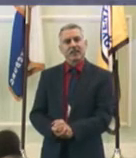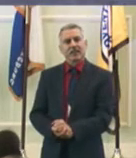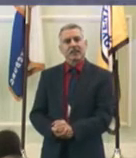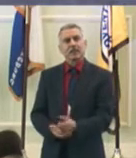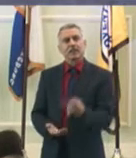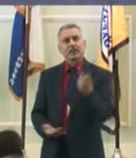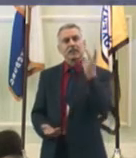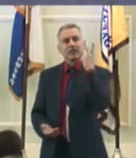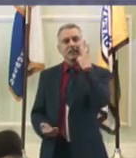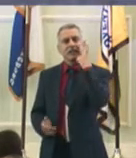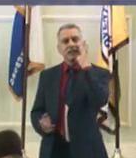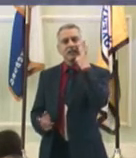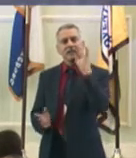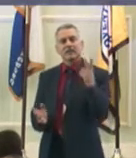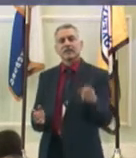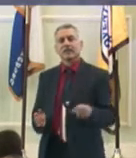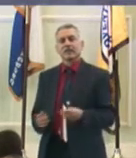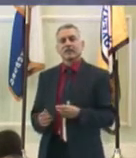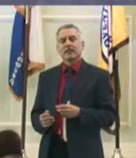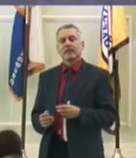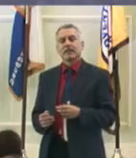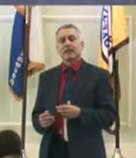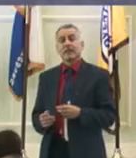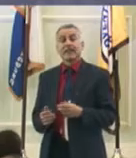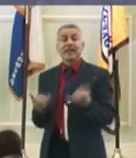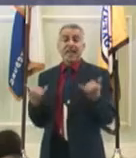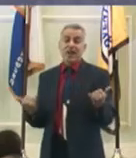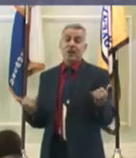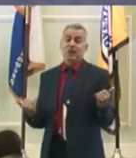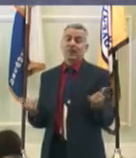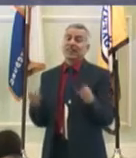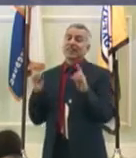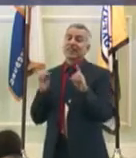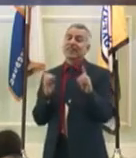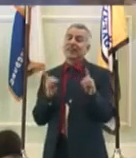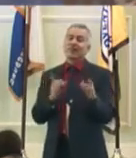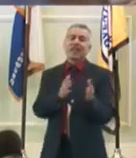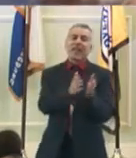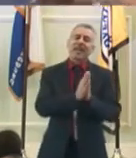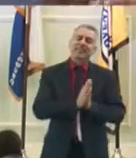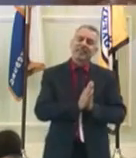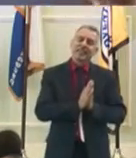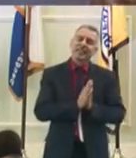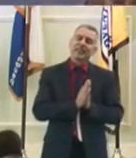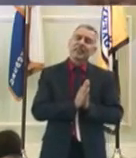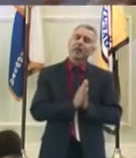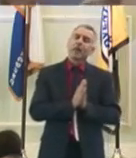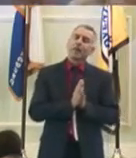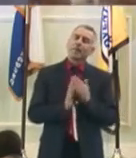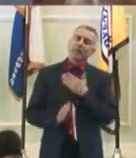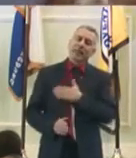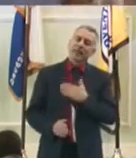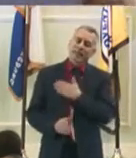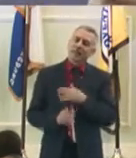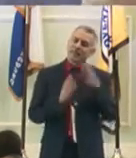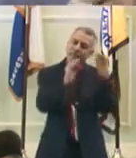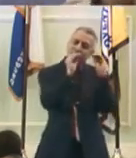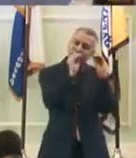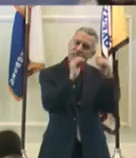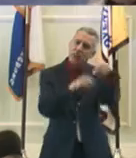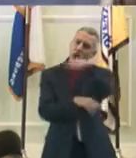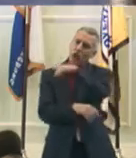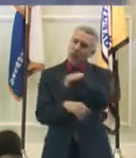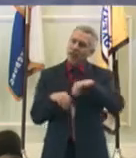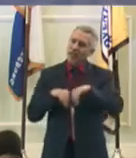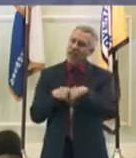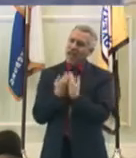Jesus, teach us to pray. He's speaking for the collective. I don't know if they talked about it, but they